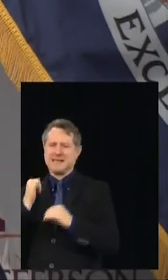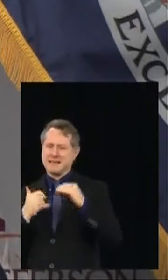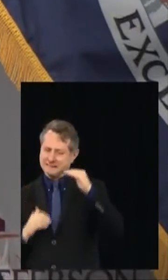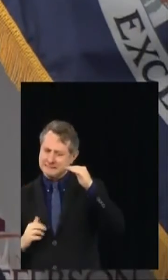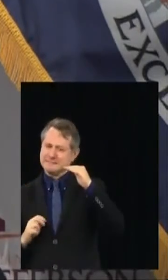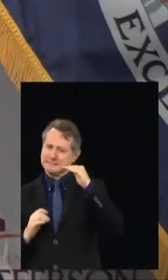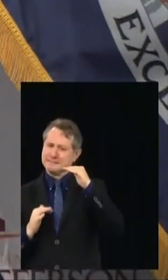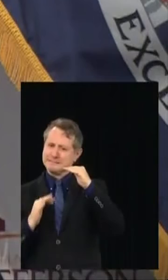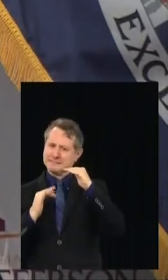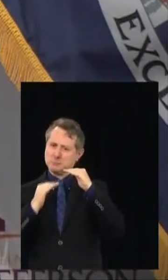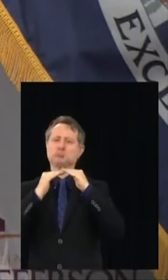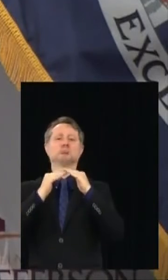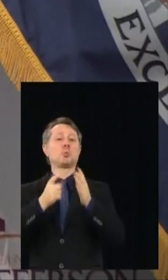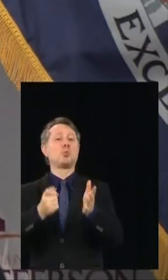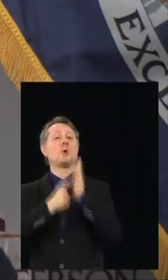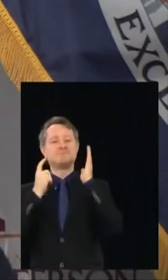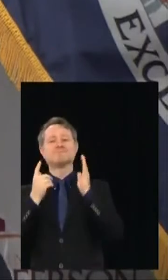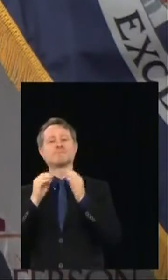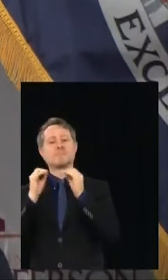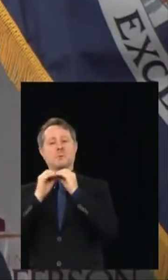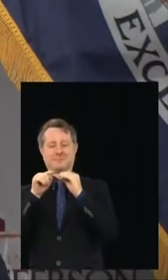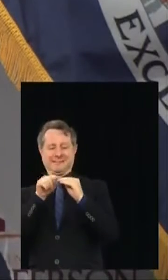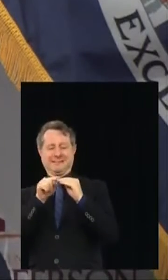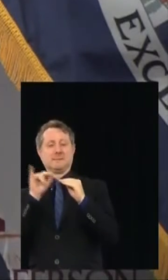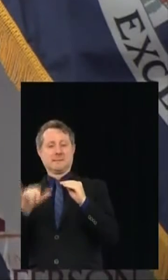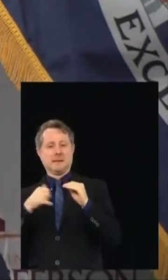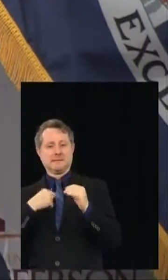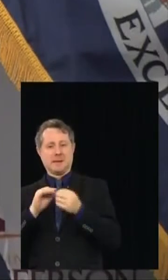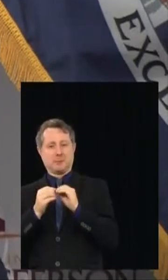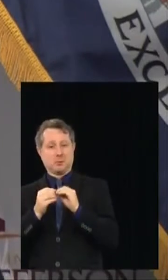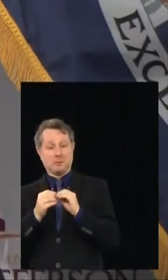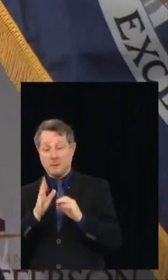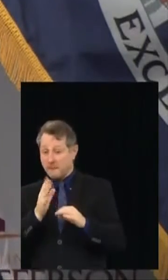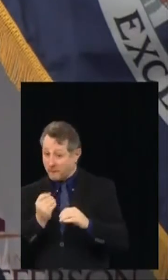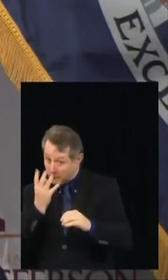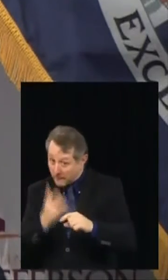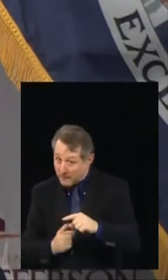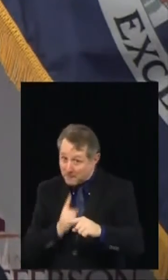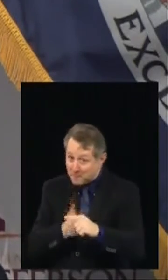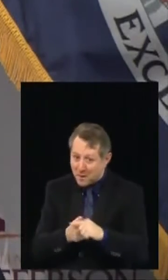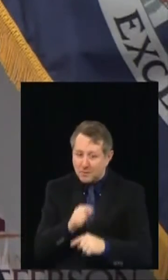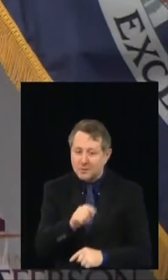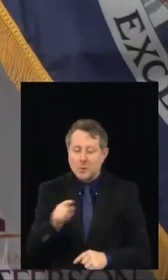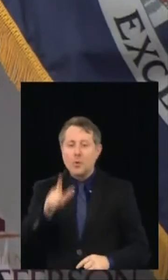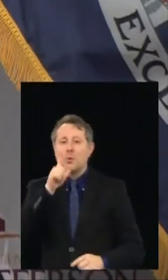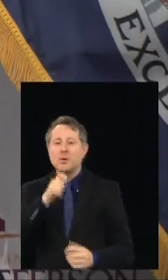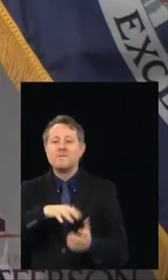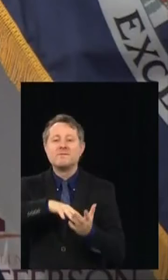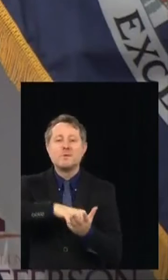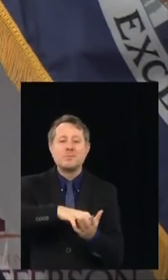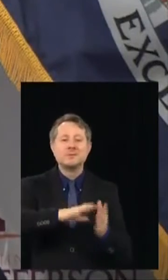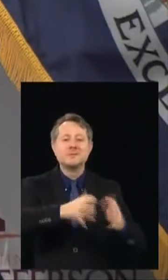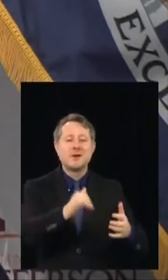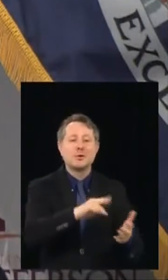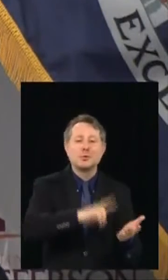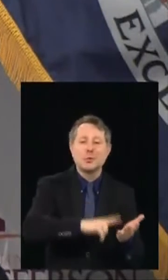And test special vulnerable populations,